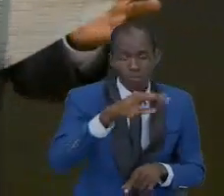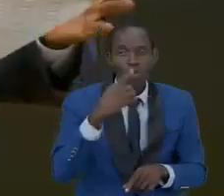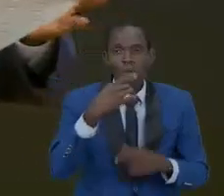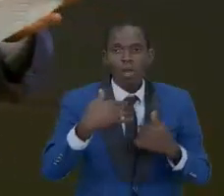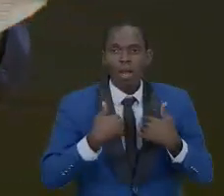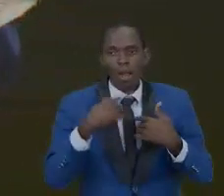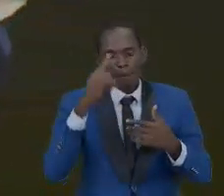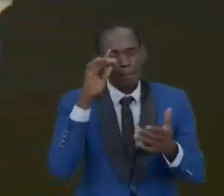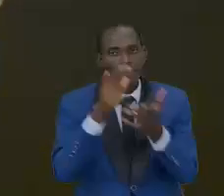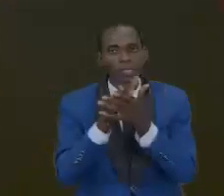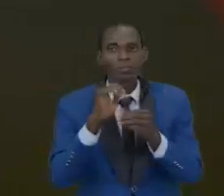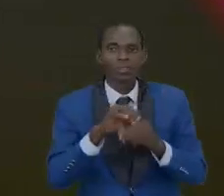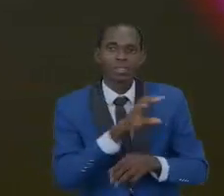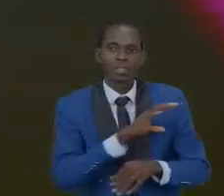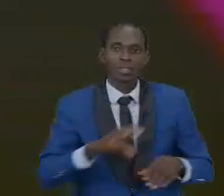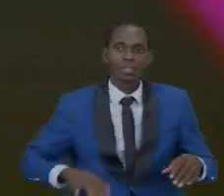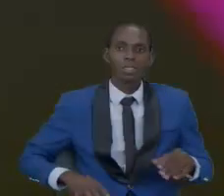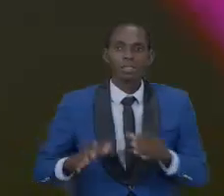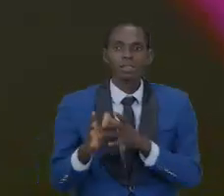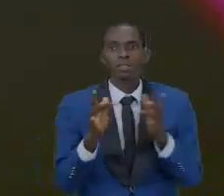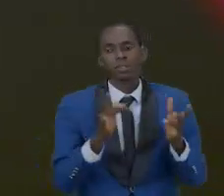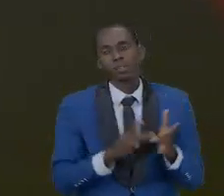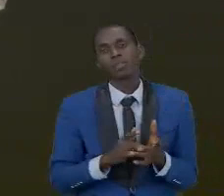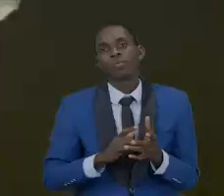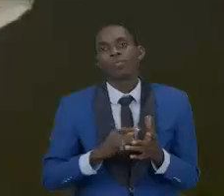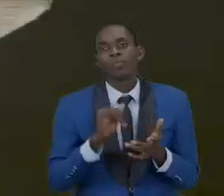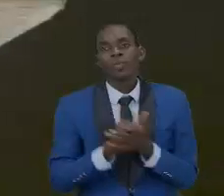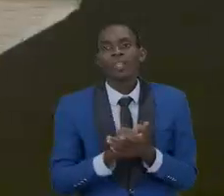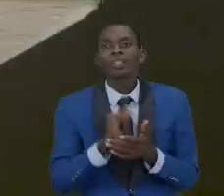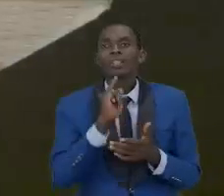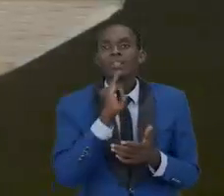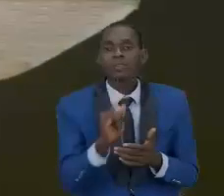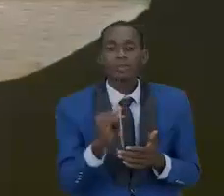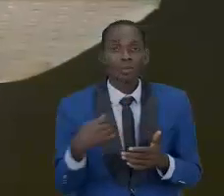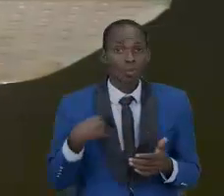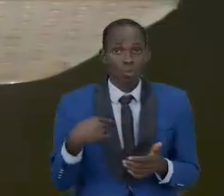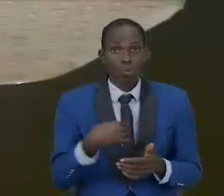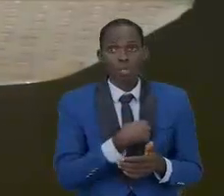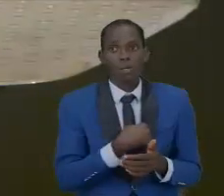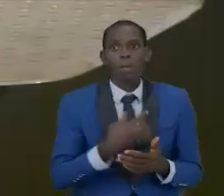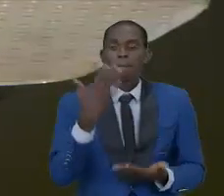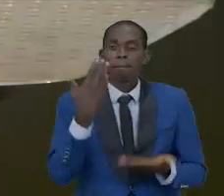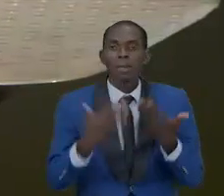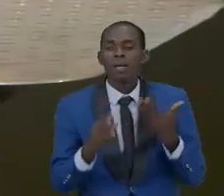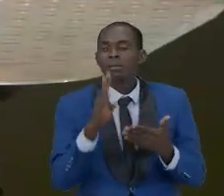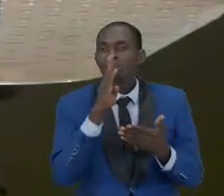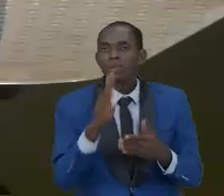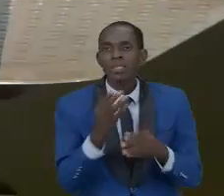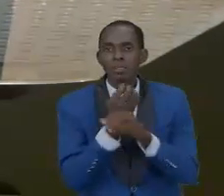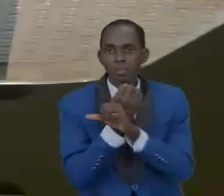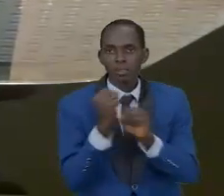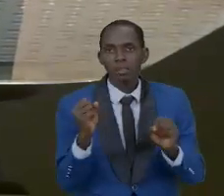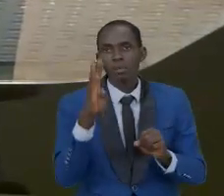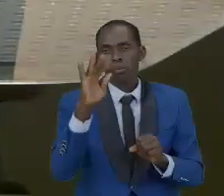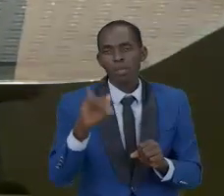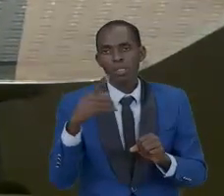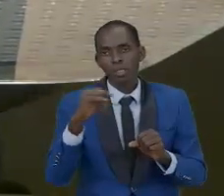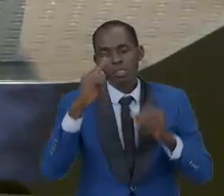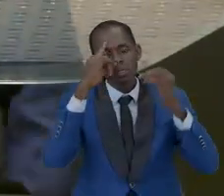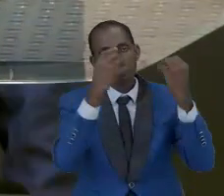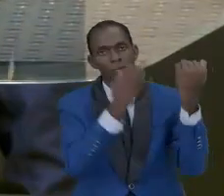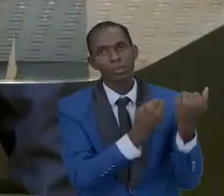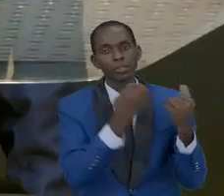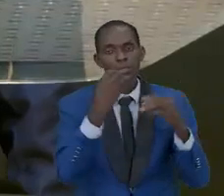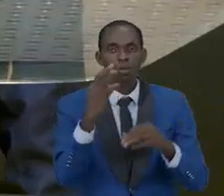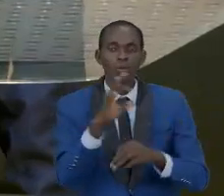Jesus Christ that's the real godliness there and that we might be justified by the Faith of